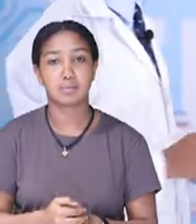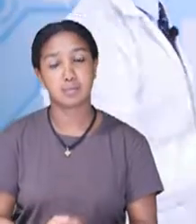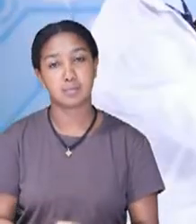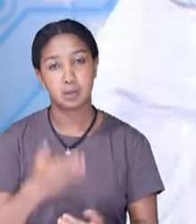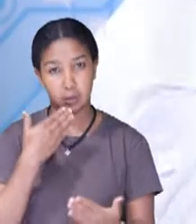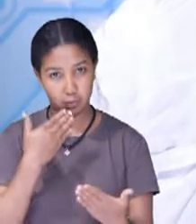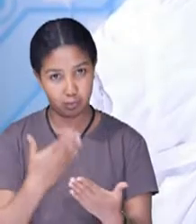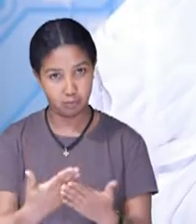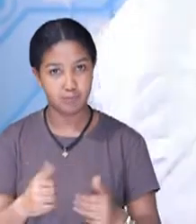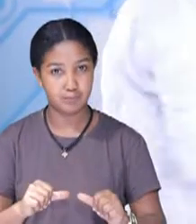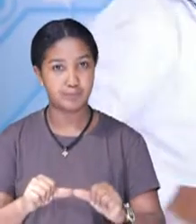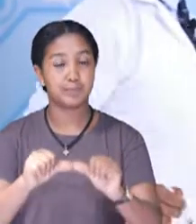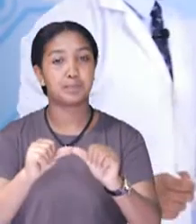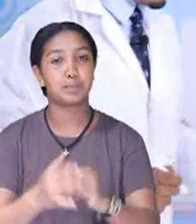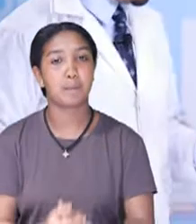Good. Let's proceed.